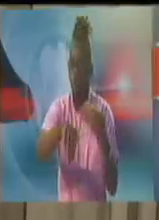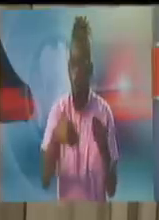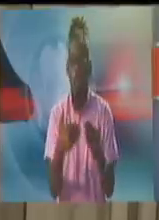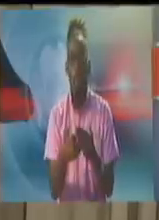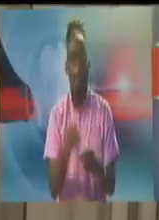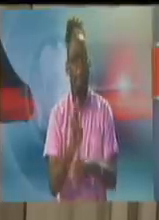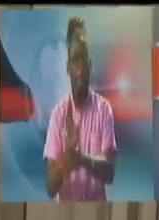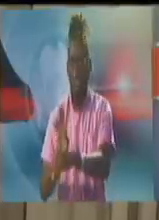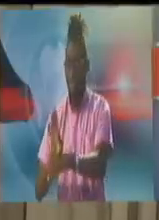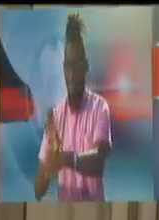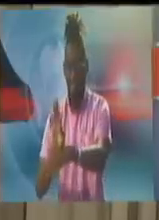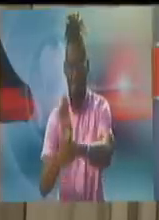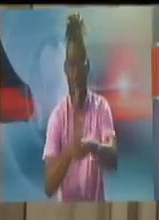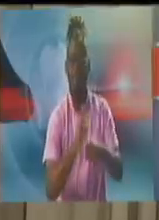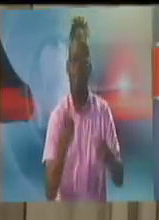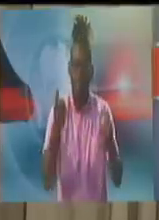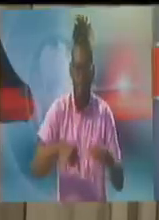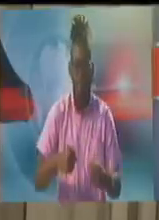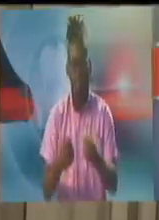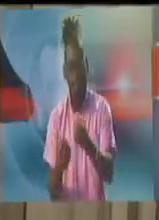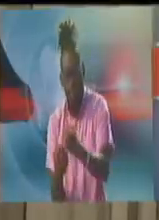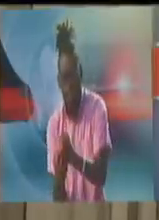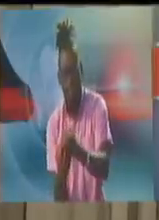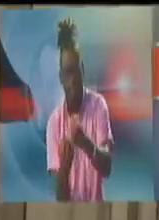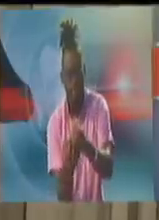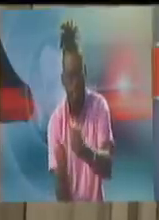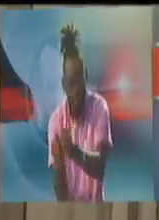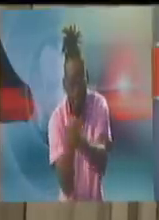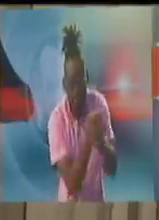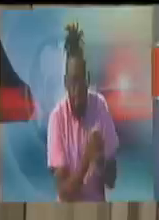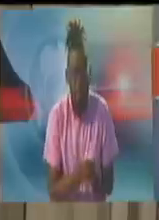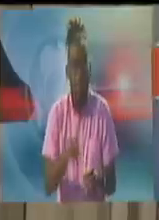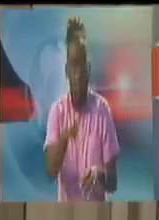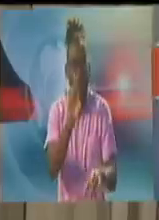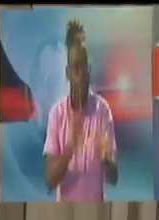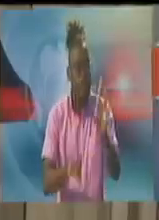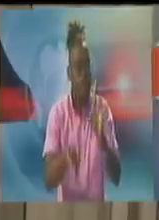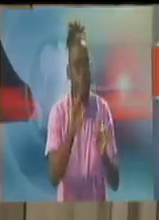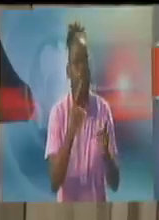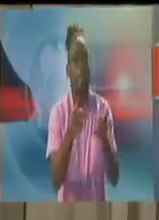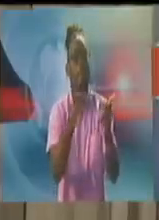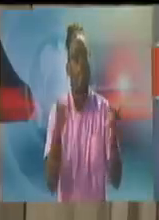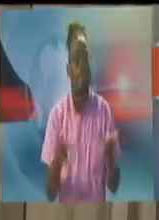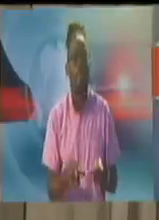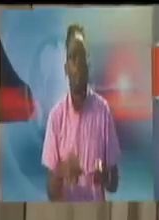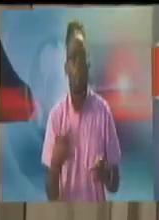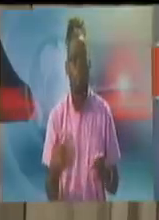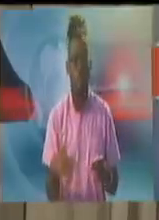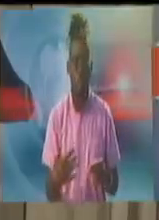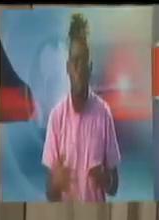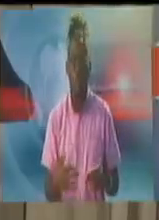together to help and assist us in getting these facilities up and ready. Yesterday